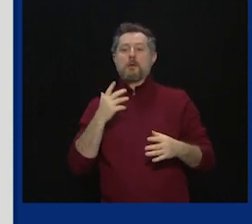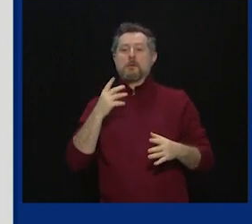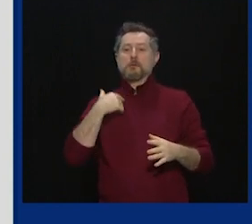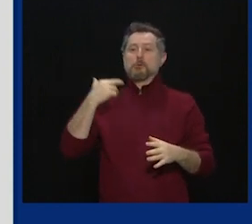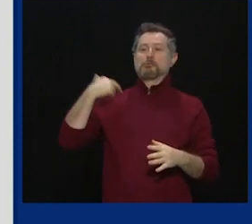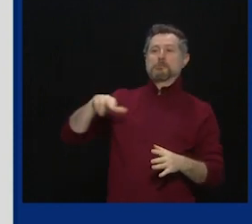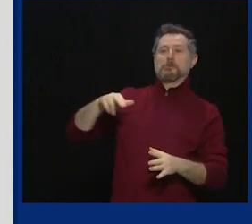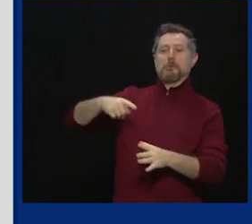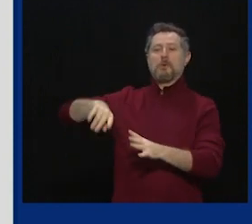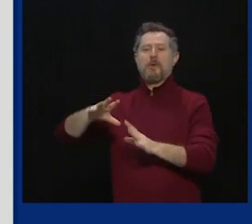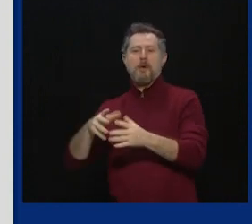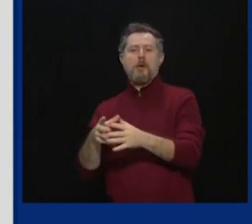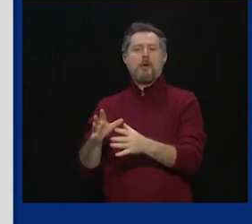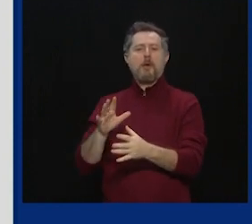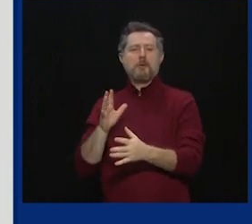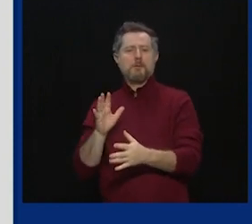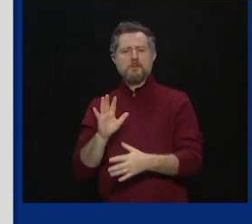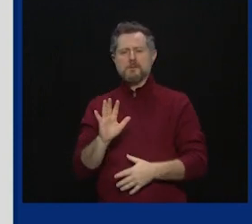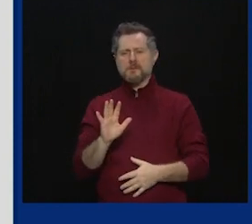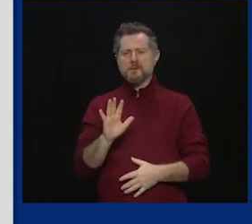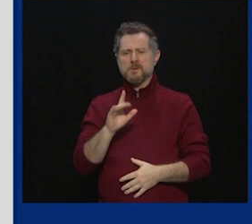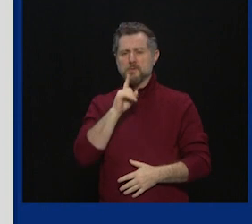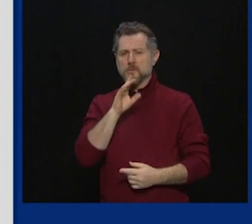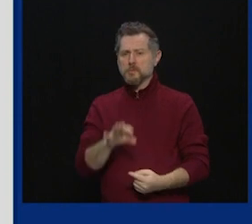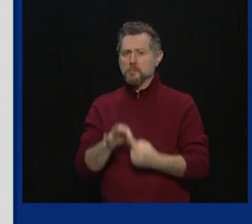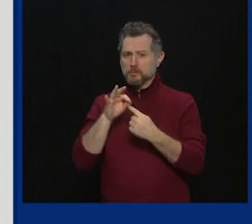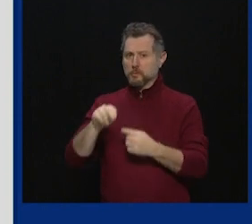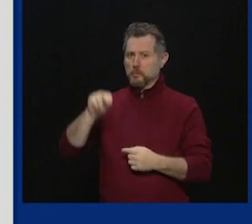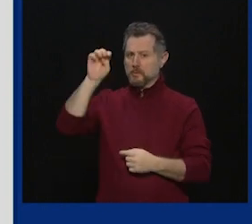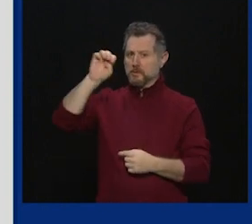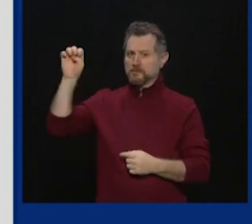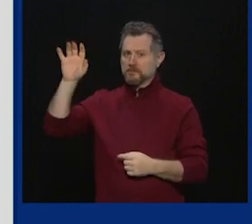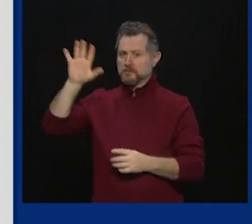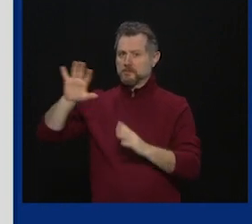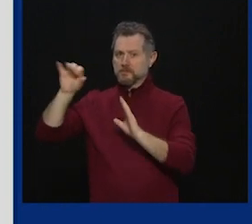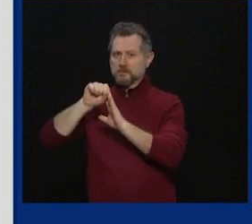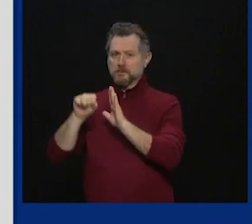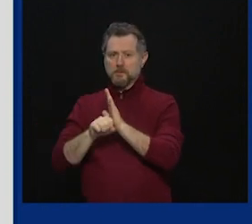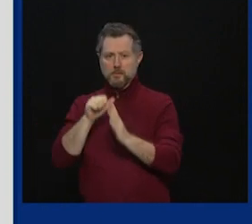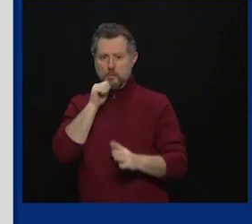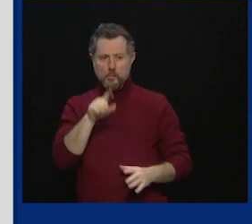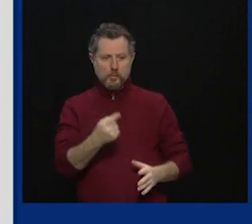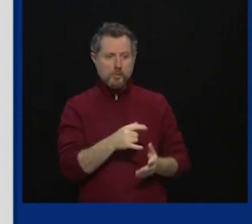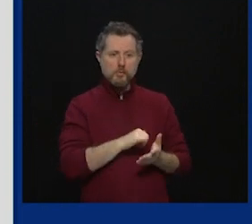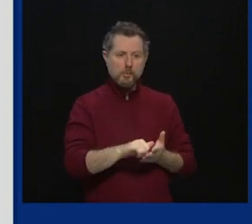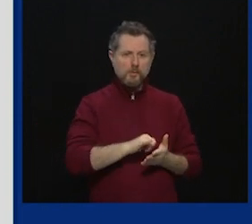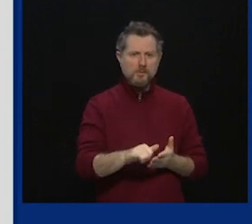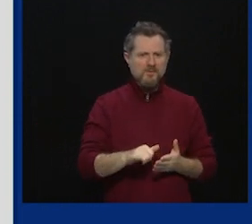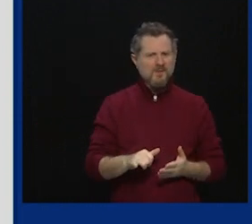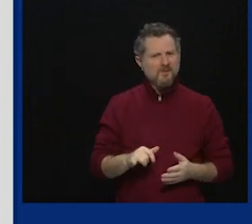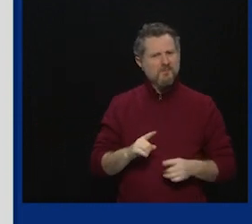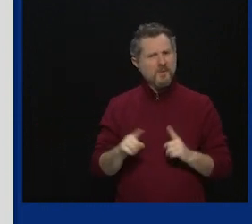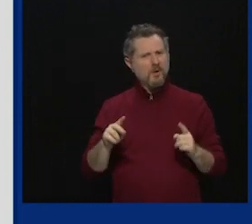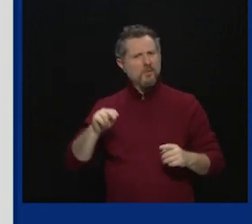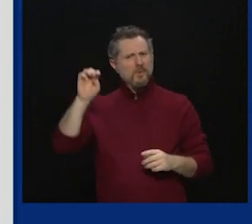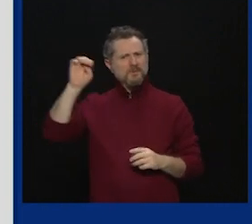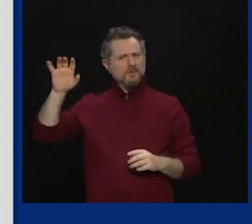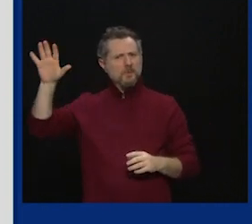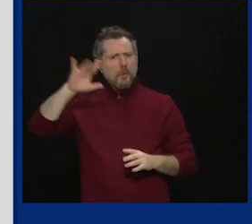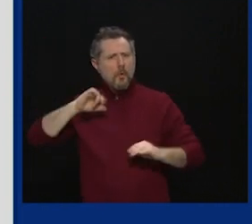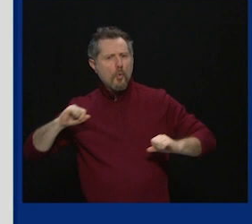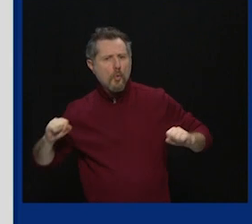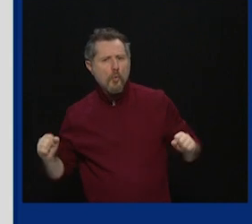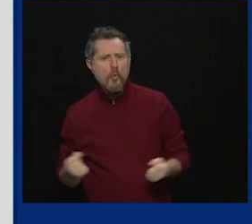particularly northeastern states. This is not just New York. This has been a northeastern state phenomenon because of the cold, people